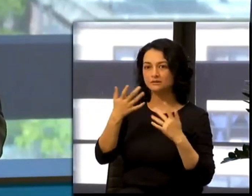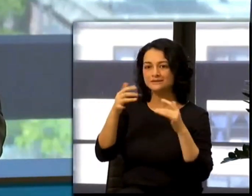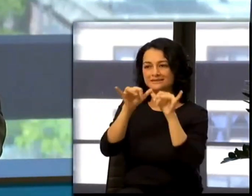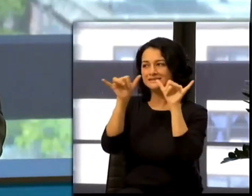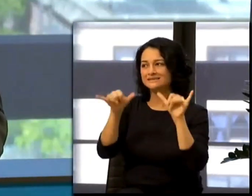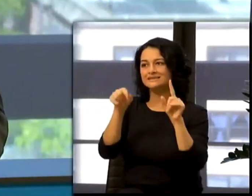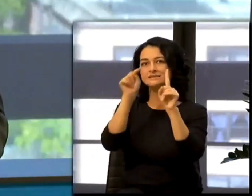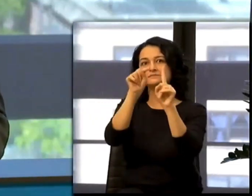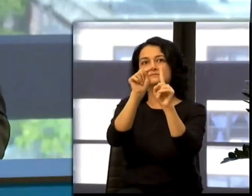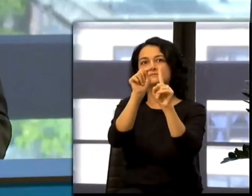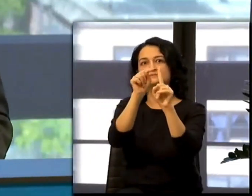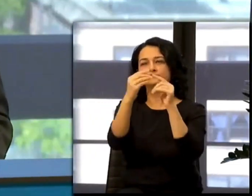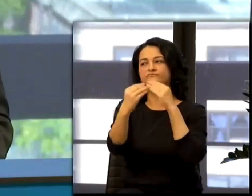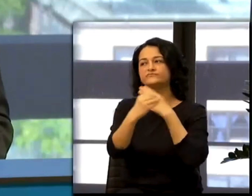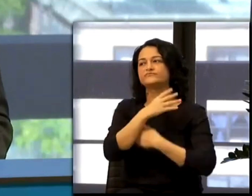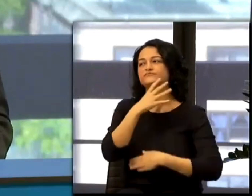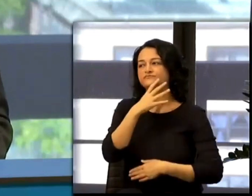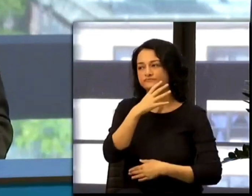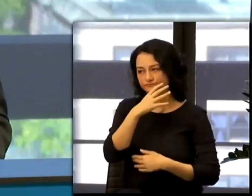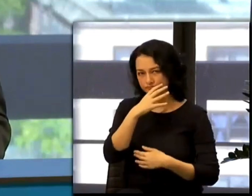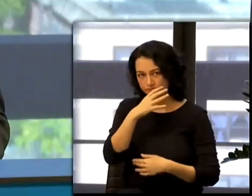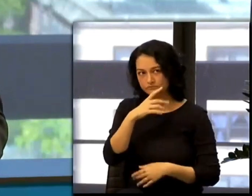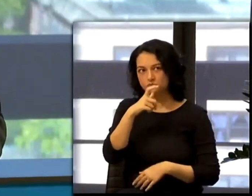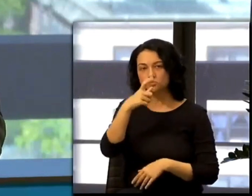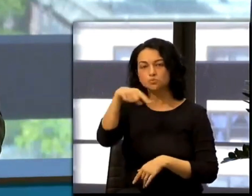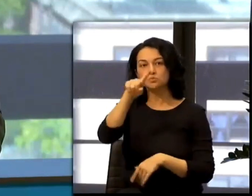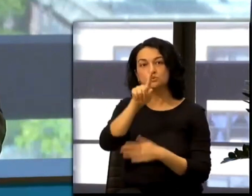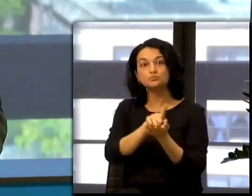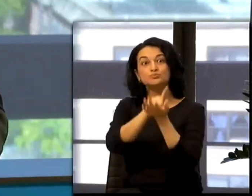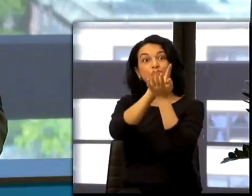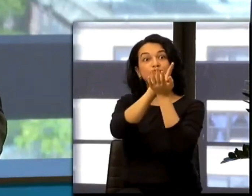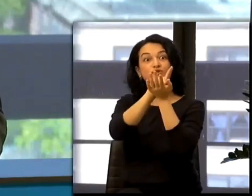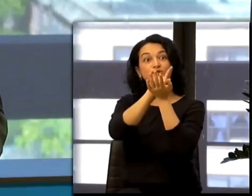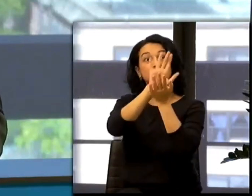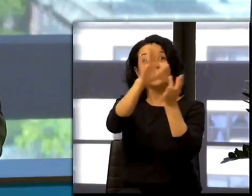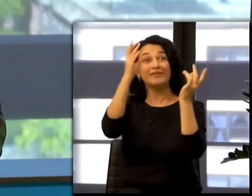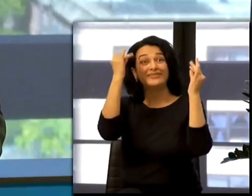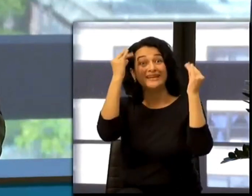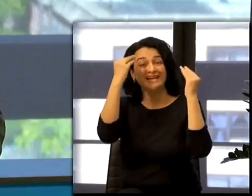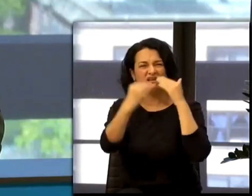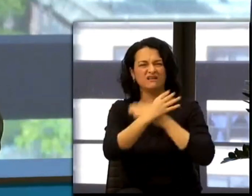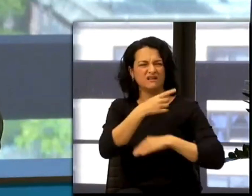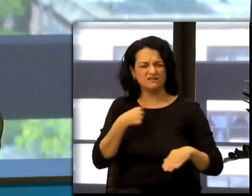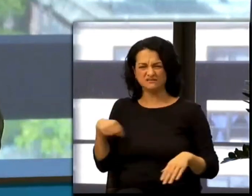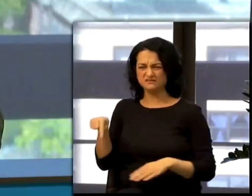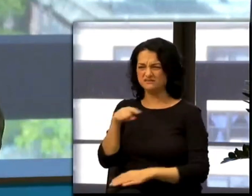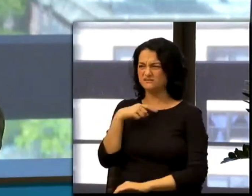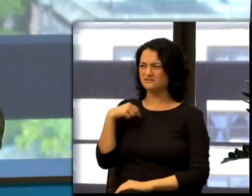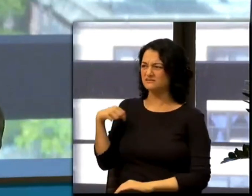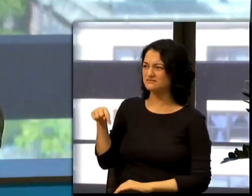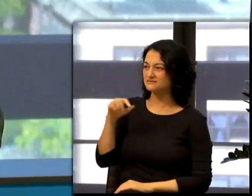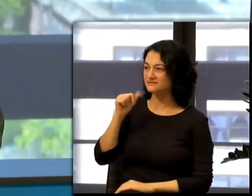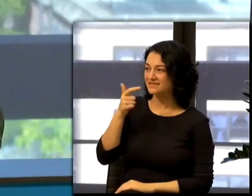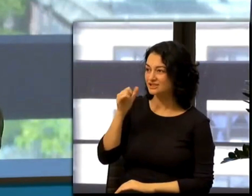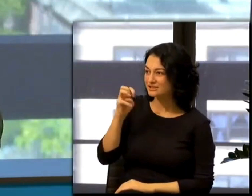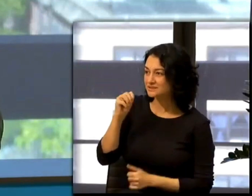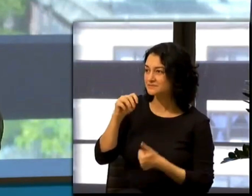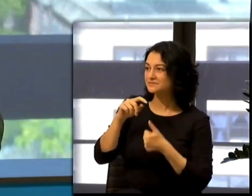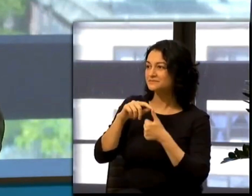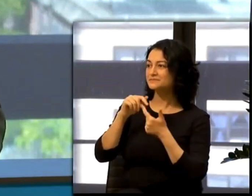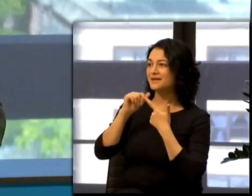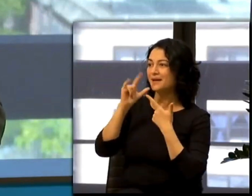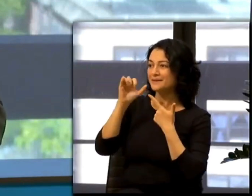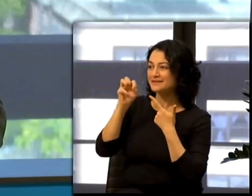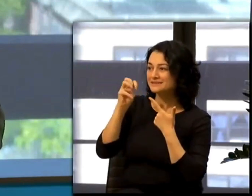privilege. Ageism is part and parcel of the institutions and the legal frameworks that organize our